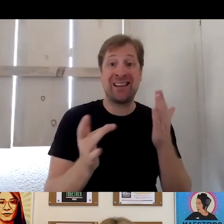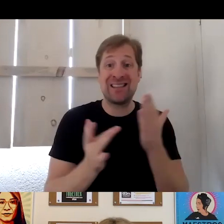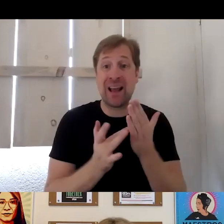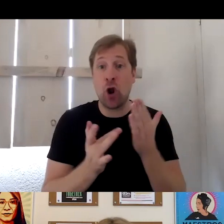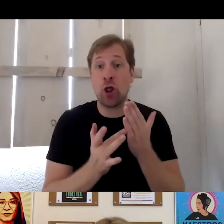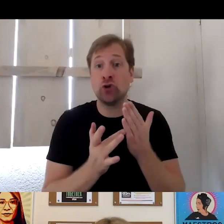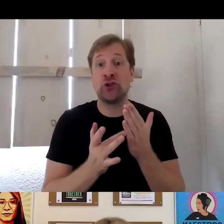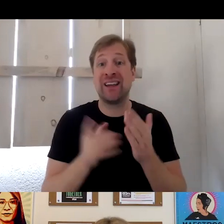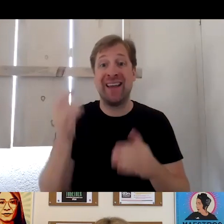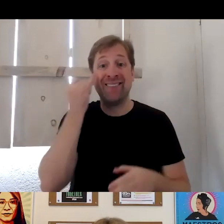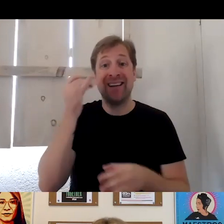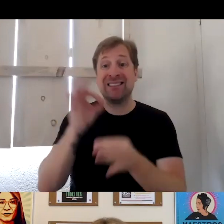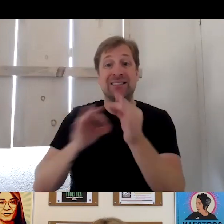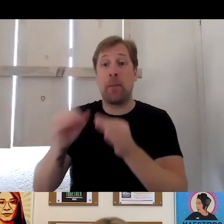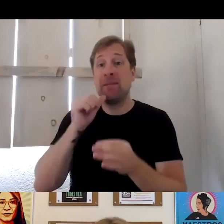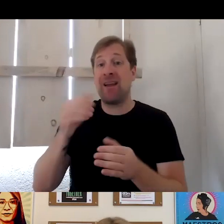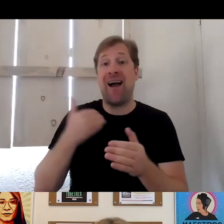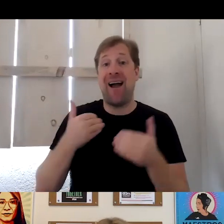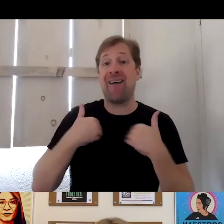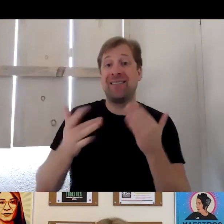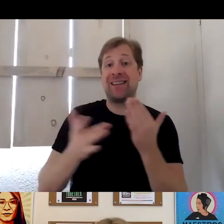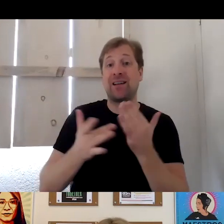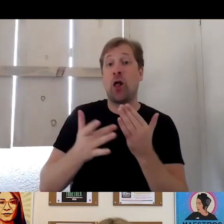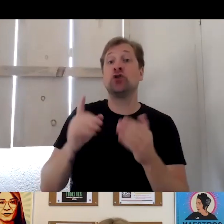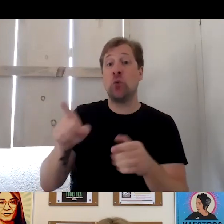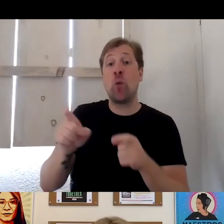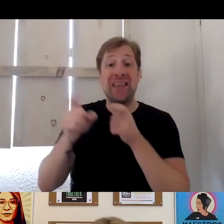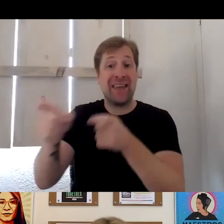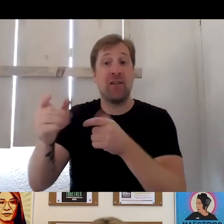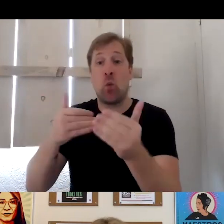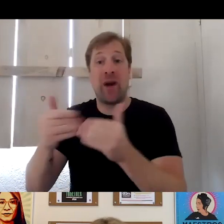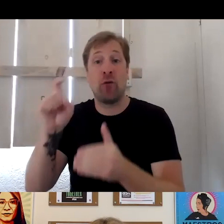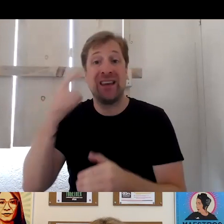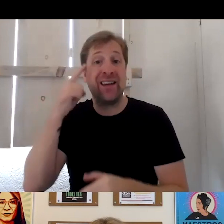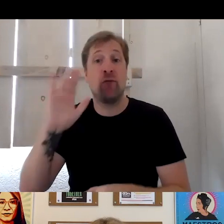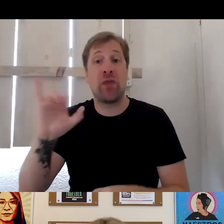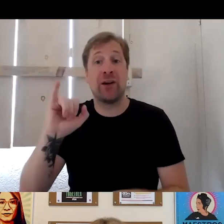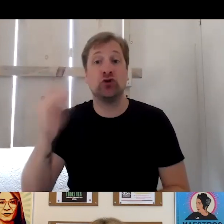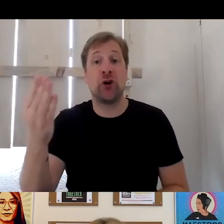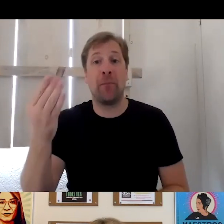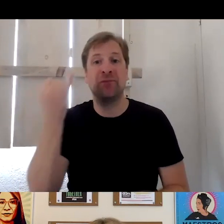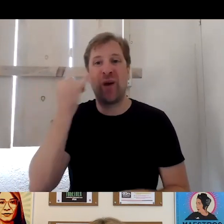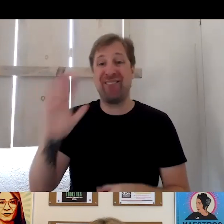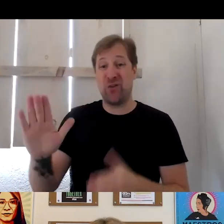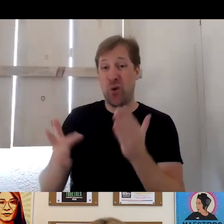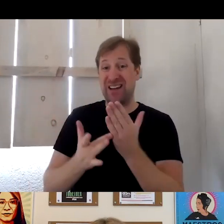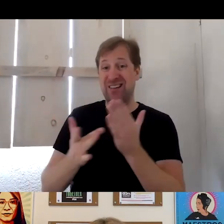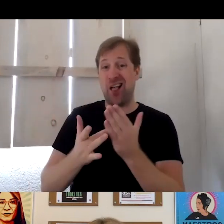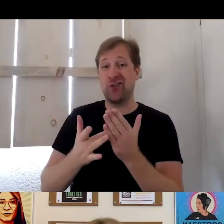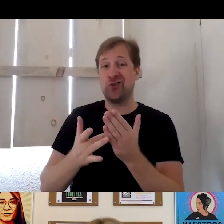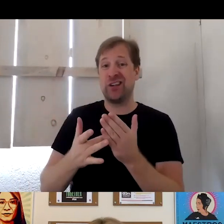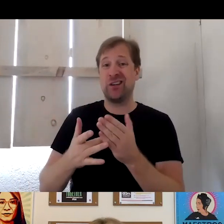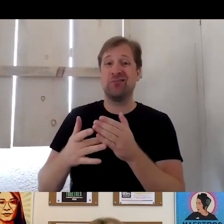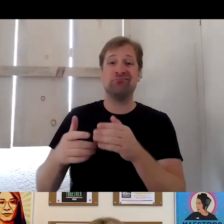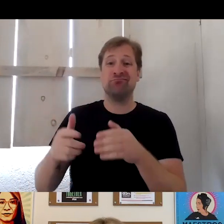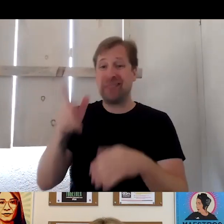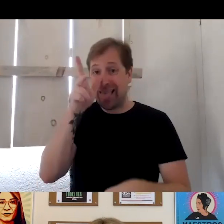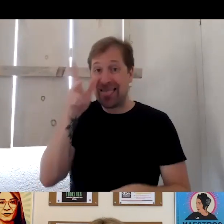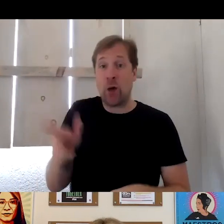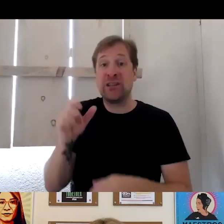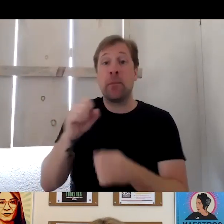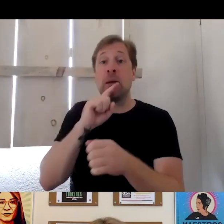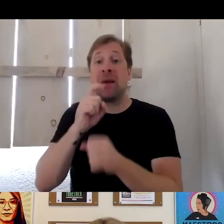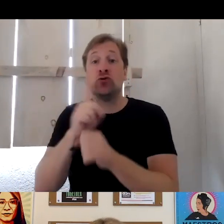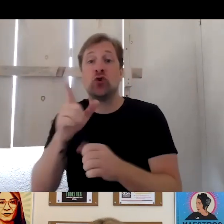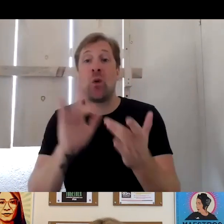are lacking to be able to do their jobs. So if there is technology lacking, make sure you reach out to your